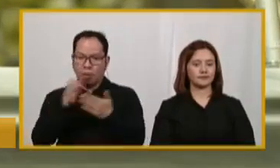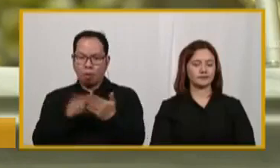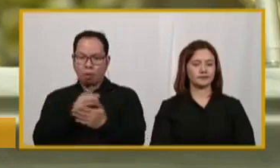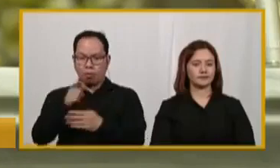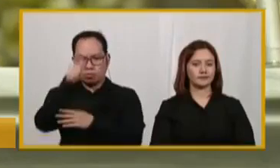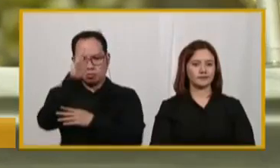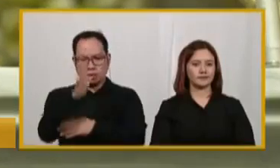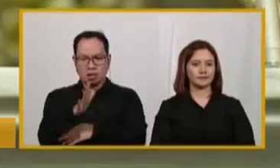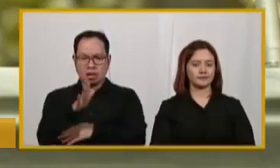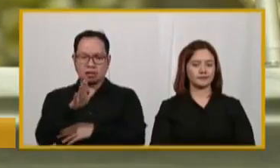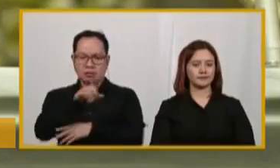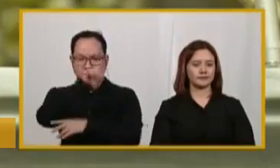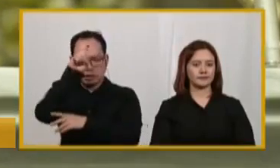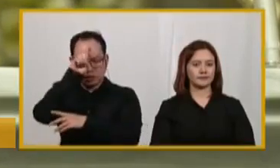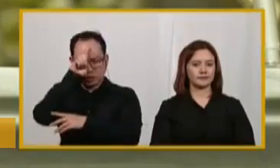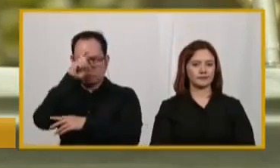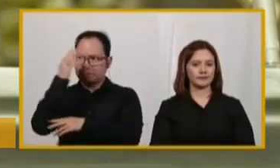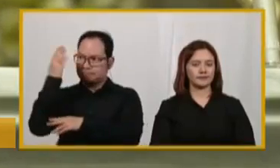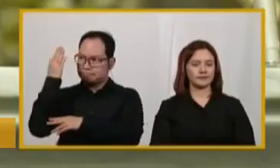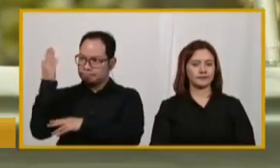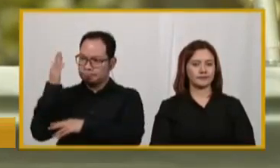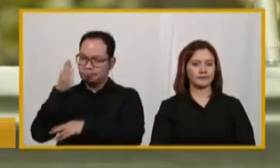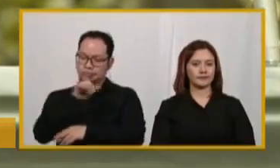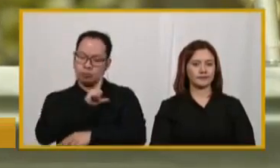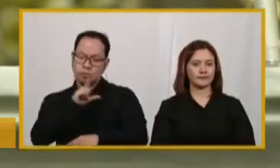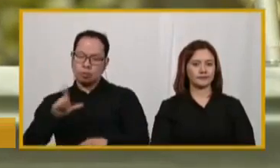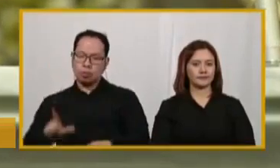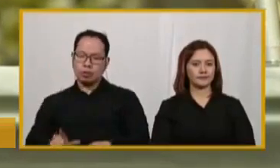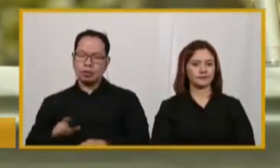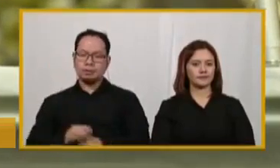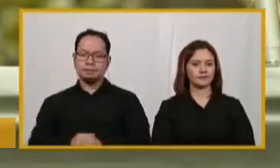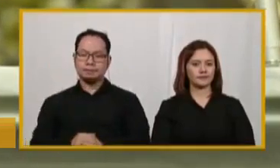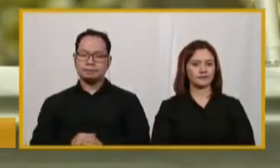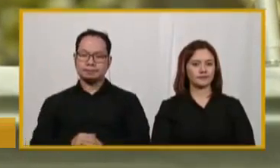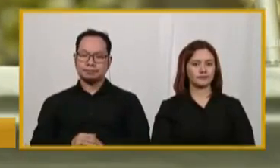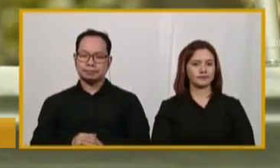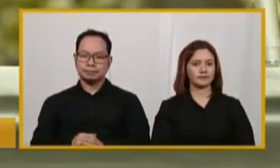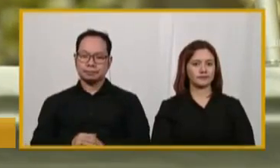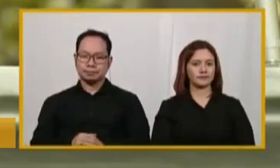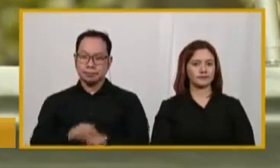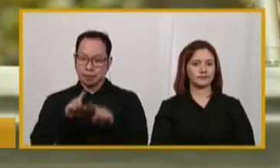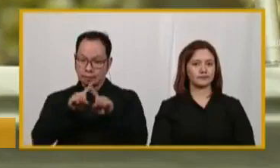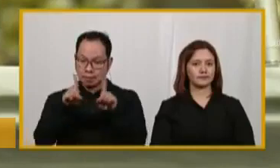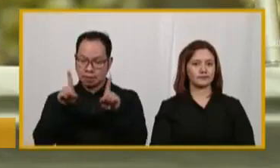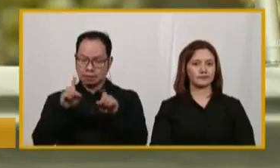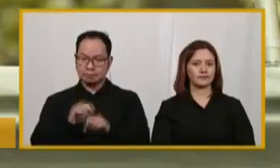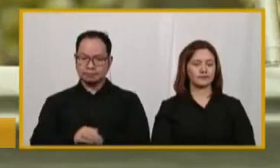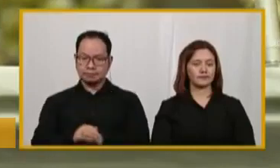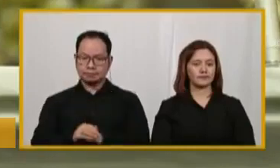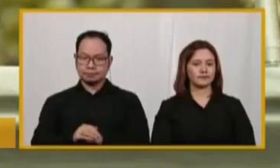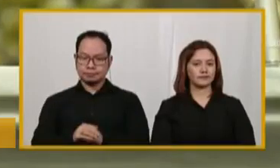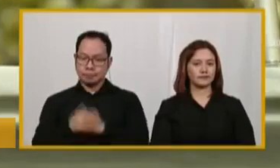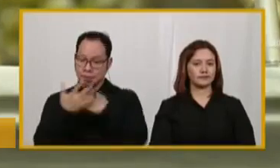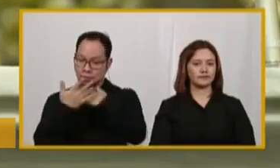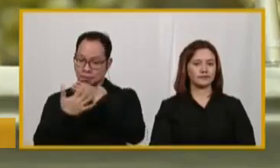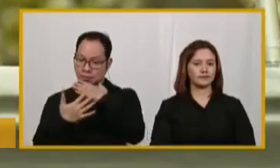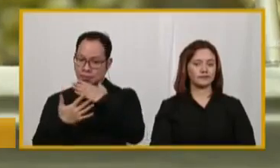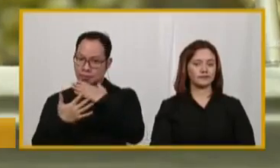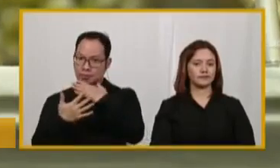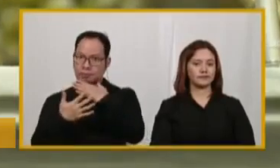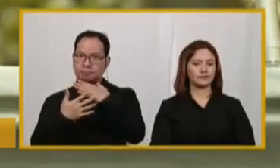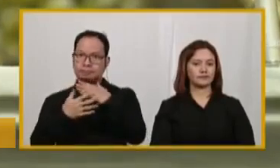Egypt. I, the Lord. But the blood will mark